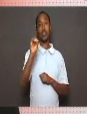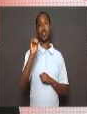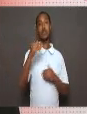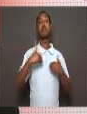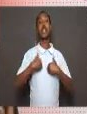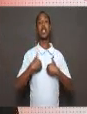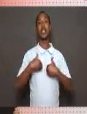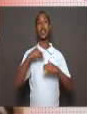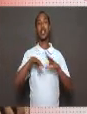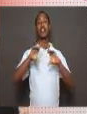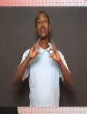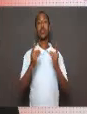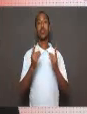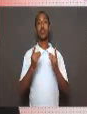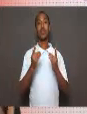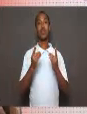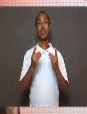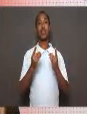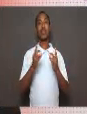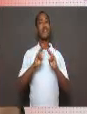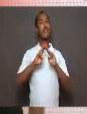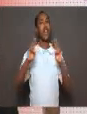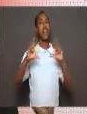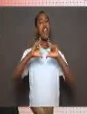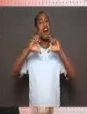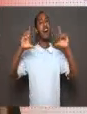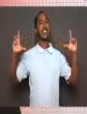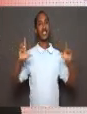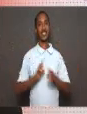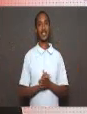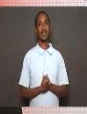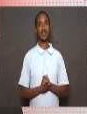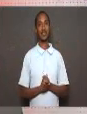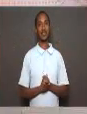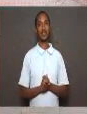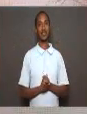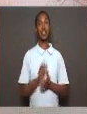of oxygen present in the room could have been very large.